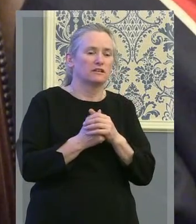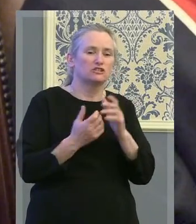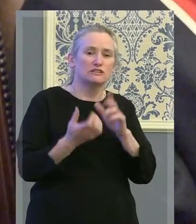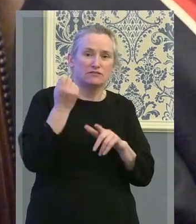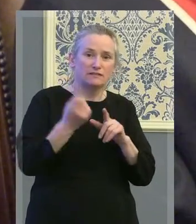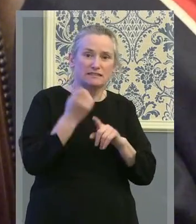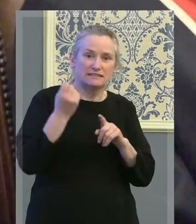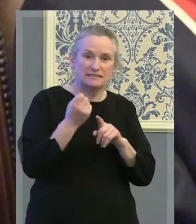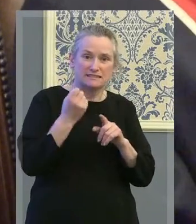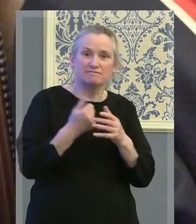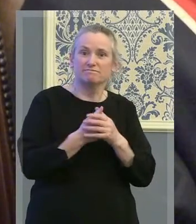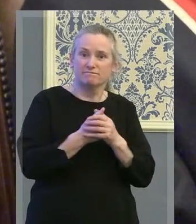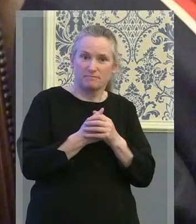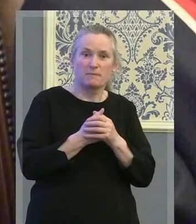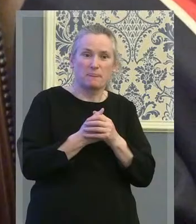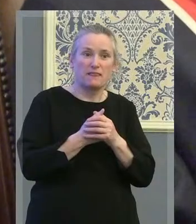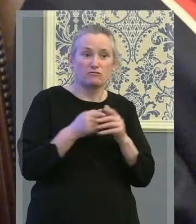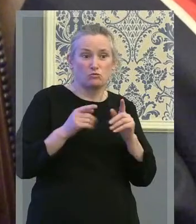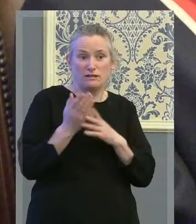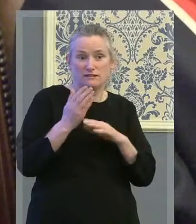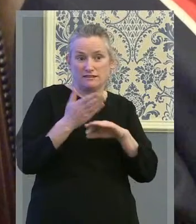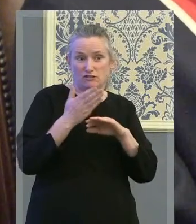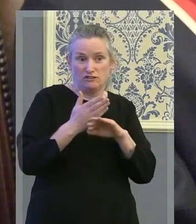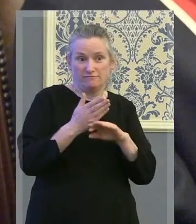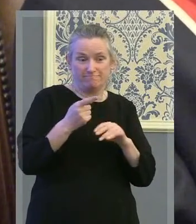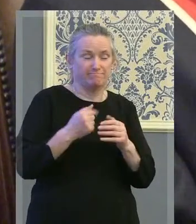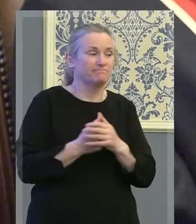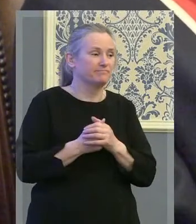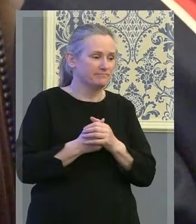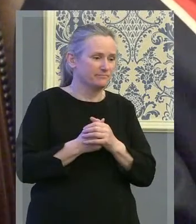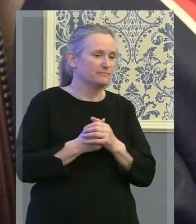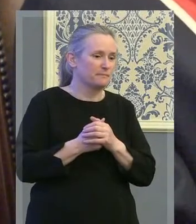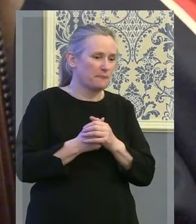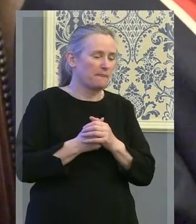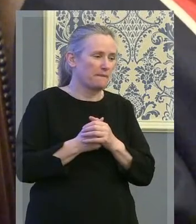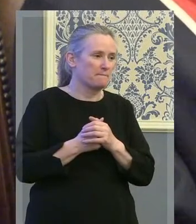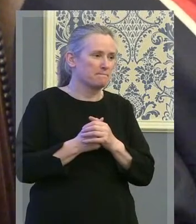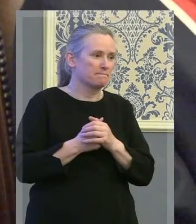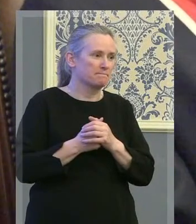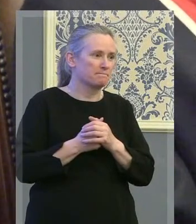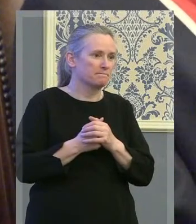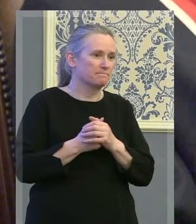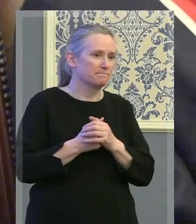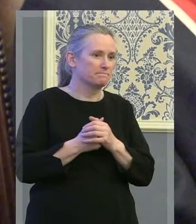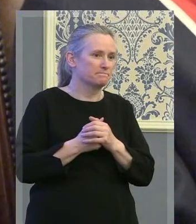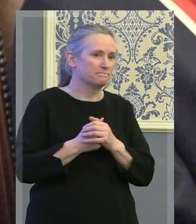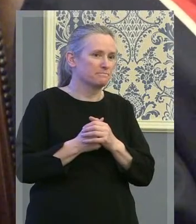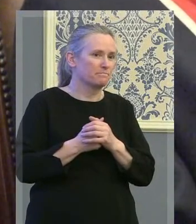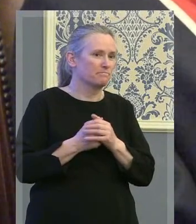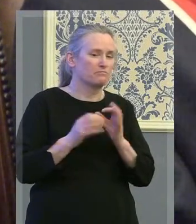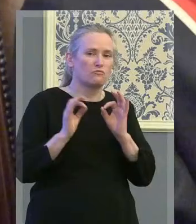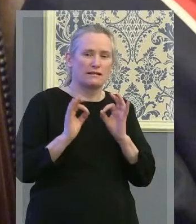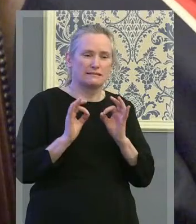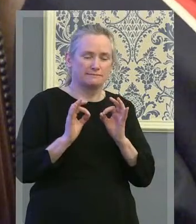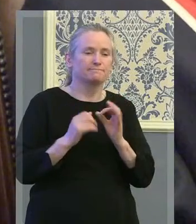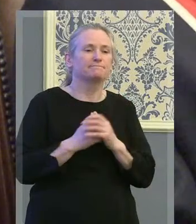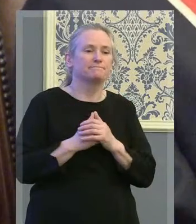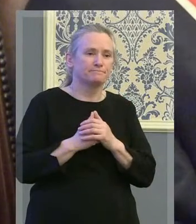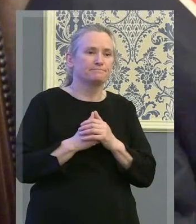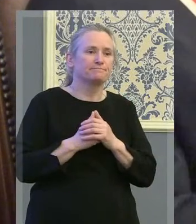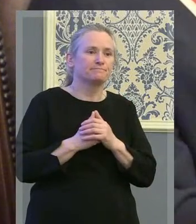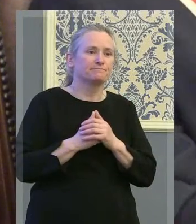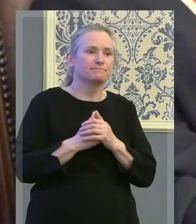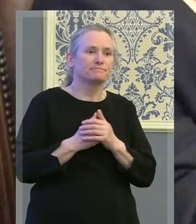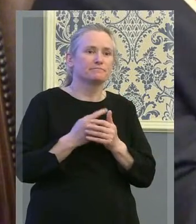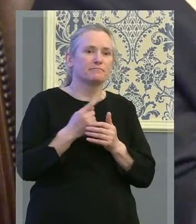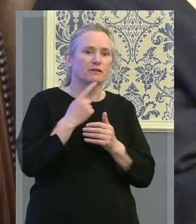achievements he'd made with his career and awards he'd received. Very impressive, I have to say. And